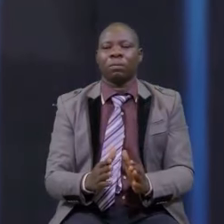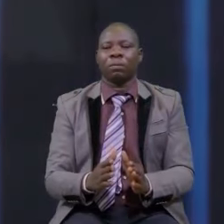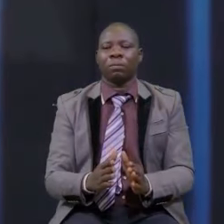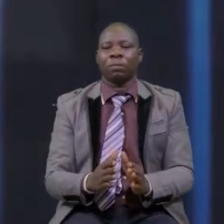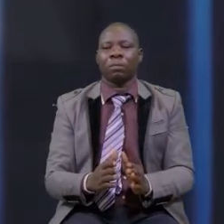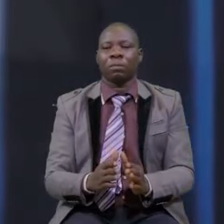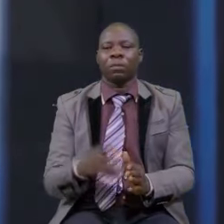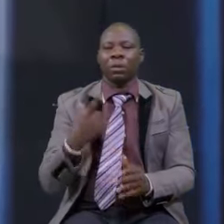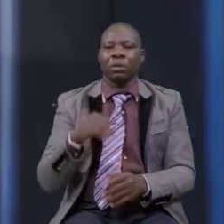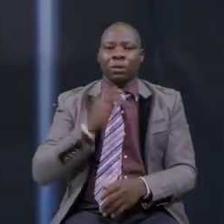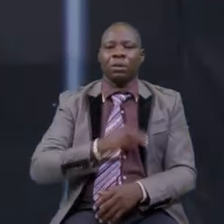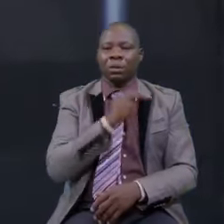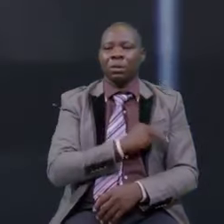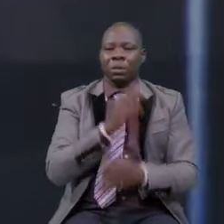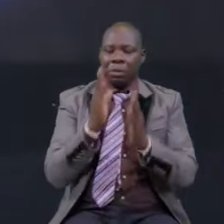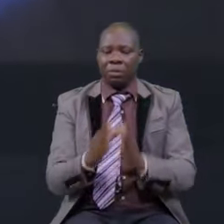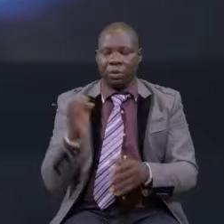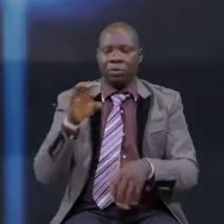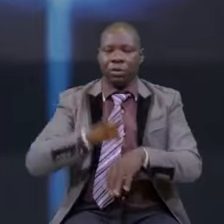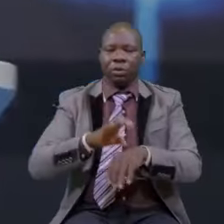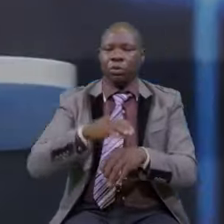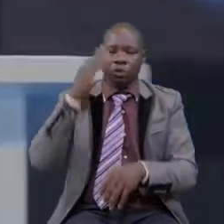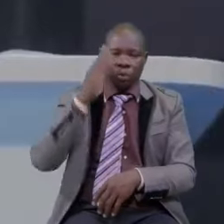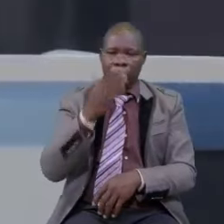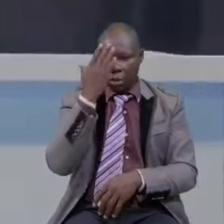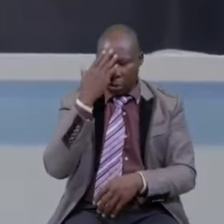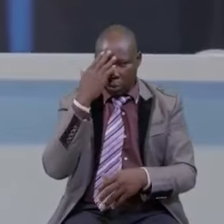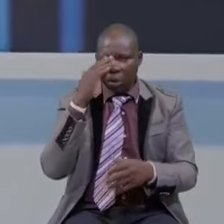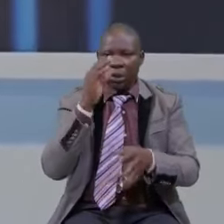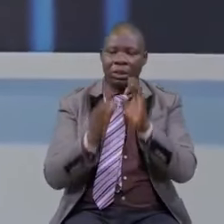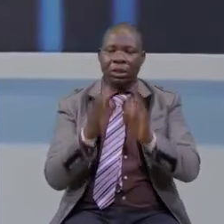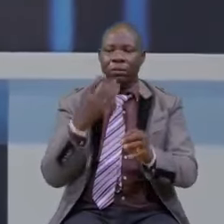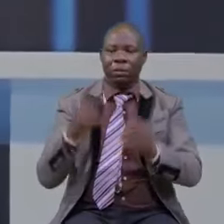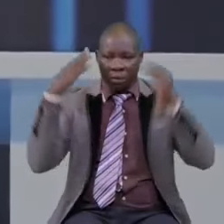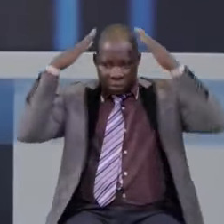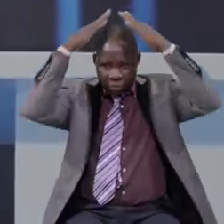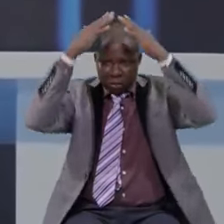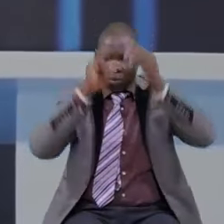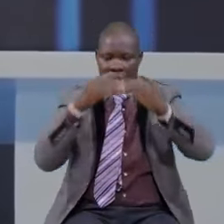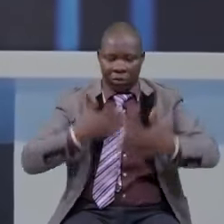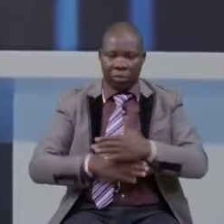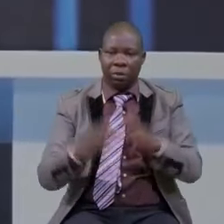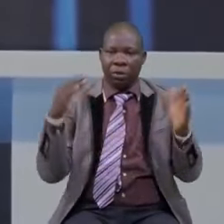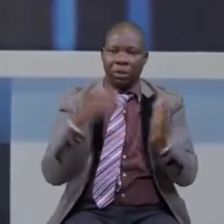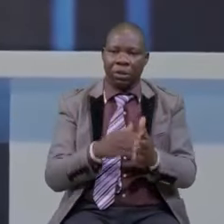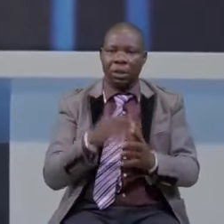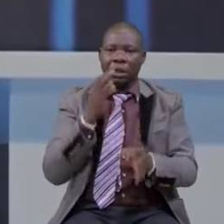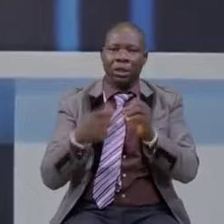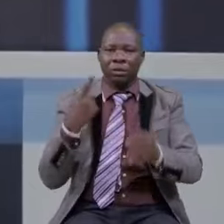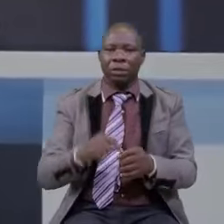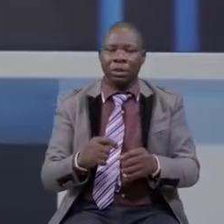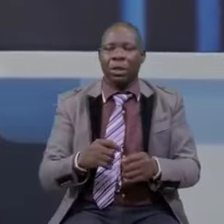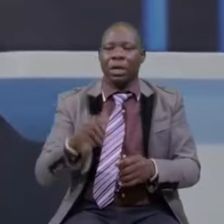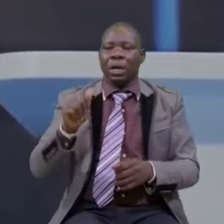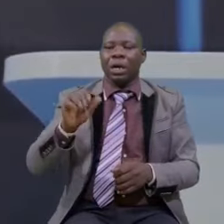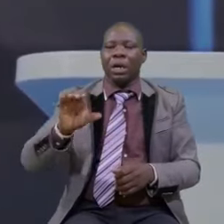The members of the church will know if the bishop is born again, if the archdeacon